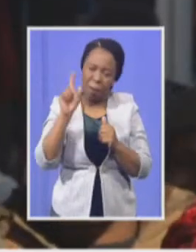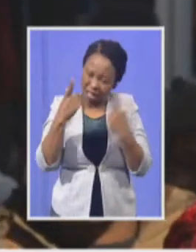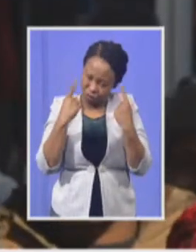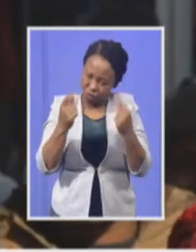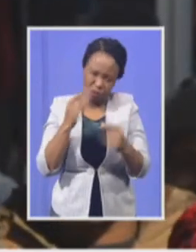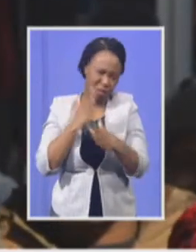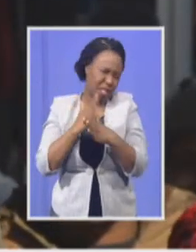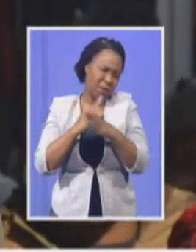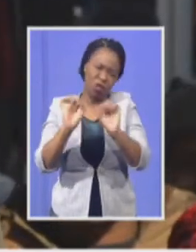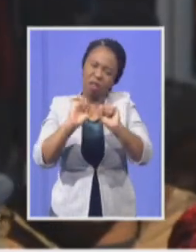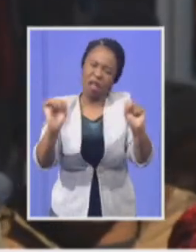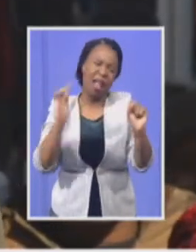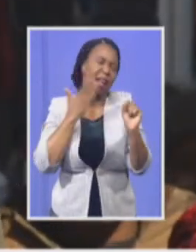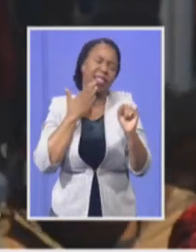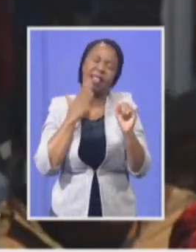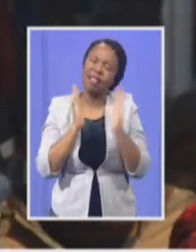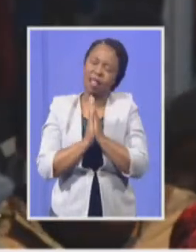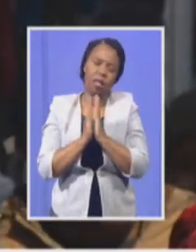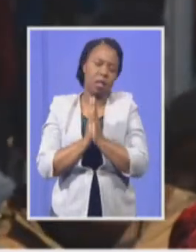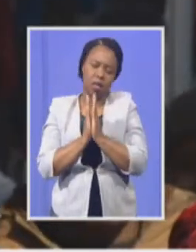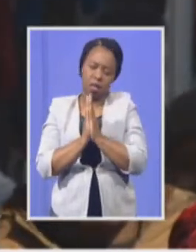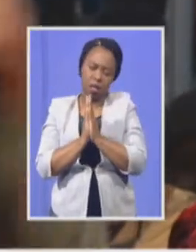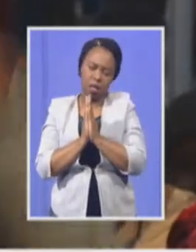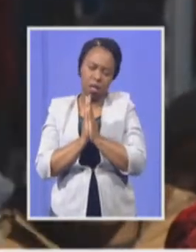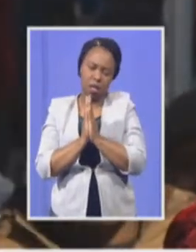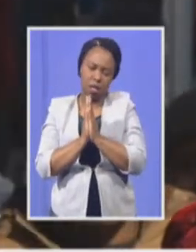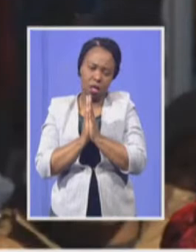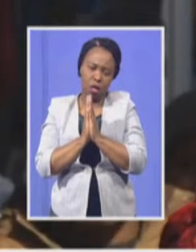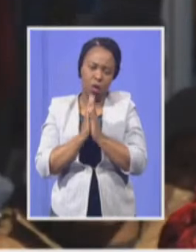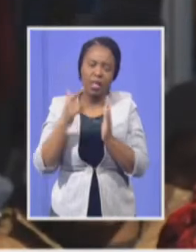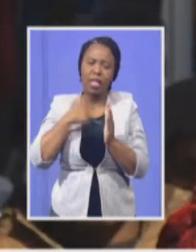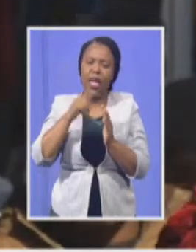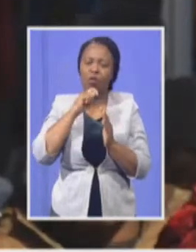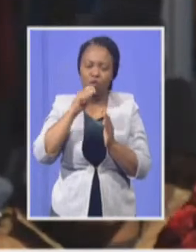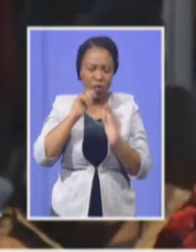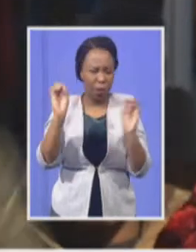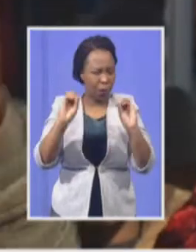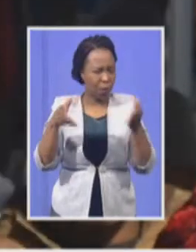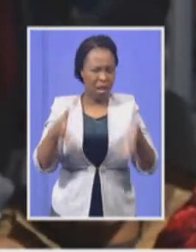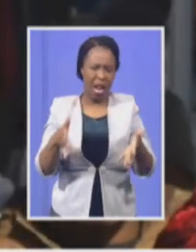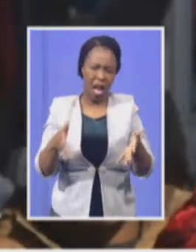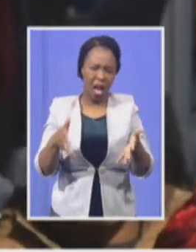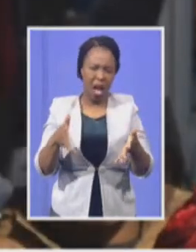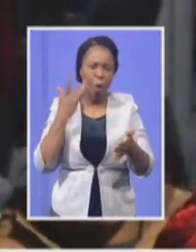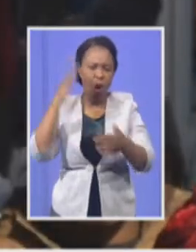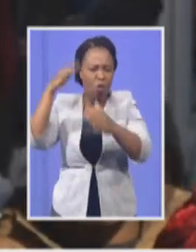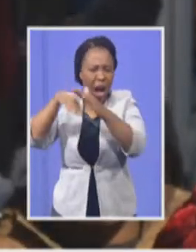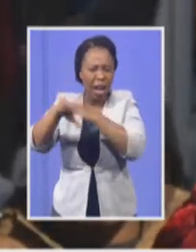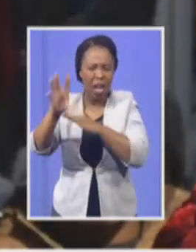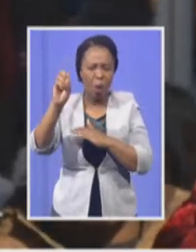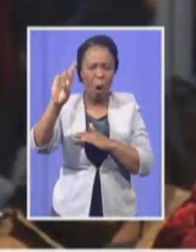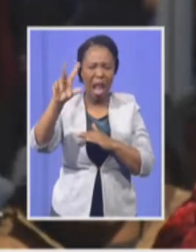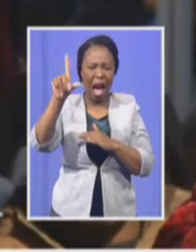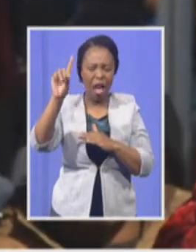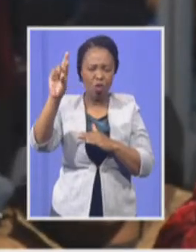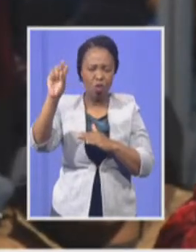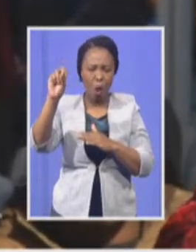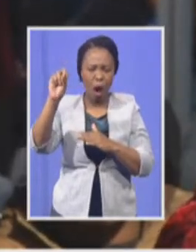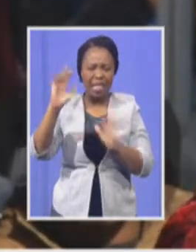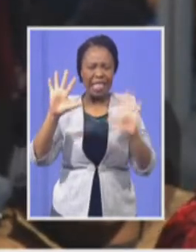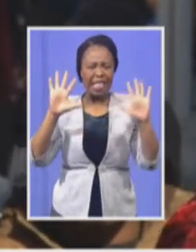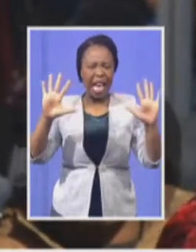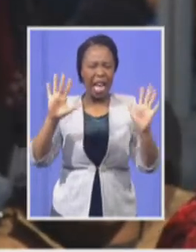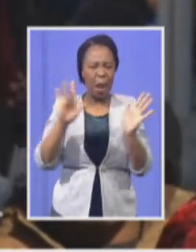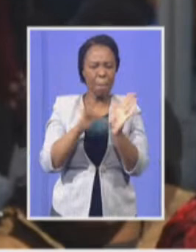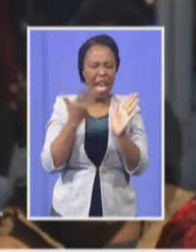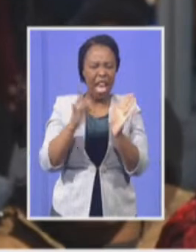tuka ntate Cele fela rona tuka re na yona mo Orlando ha o kena Orlando tlo certify di-page tse 10